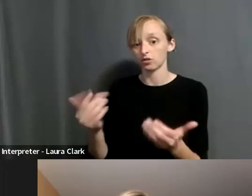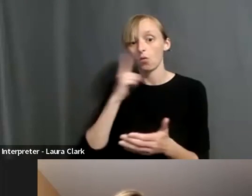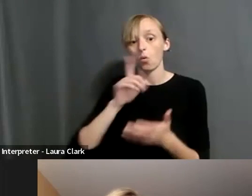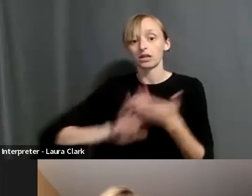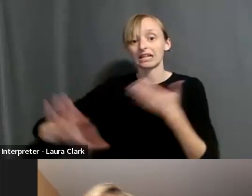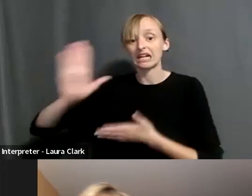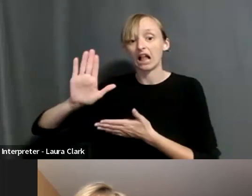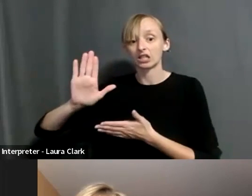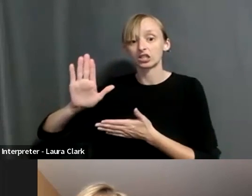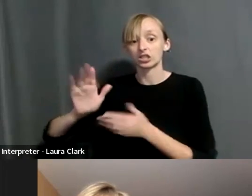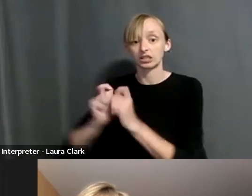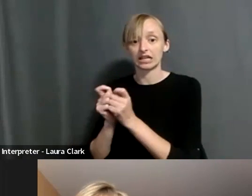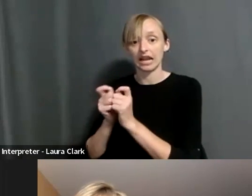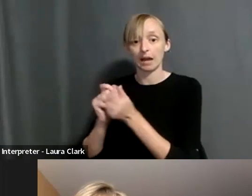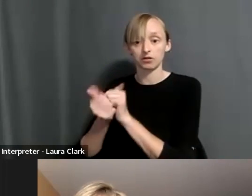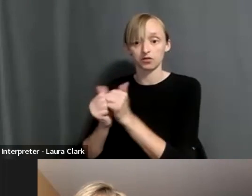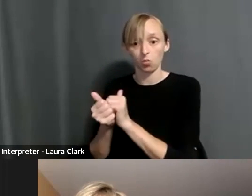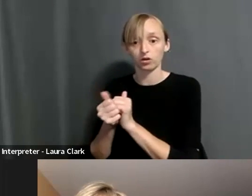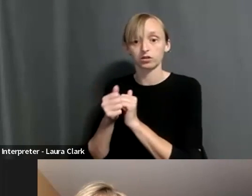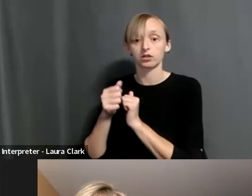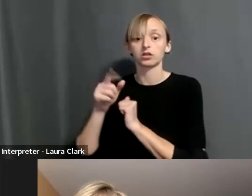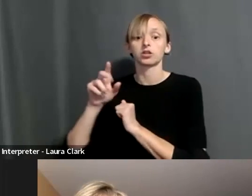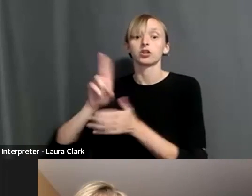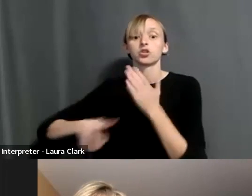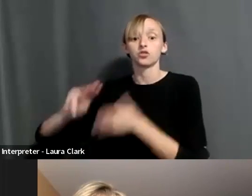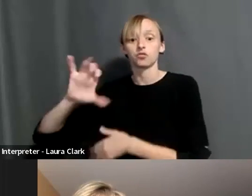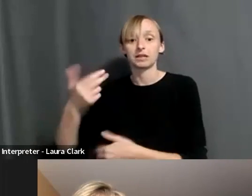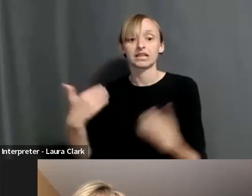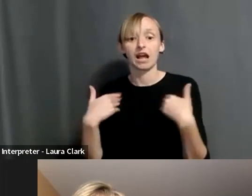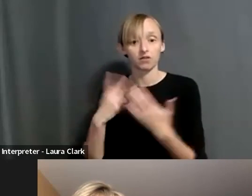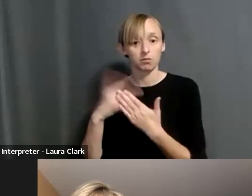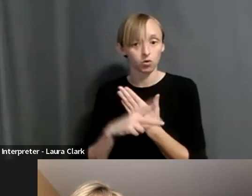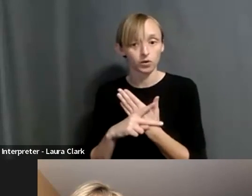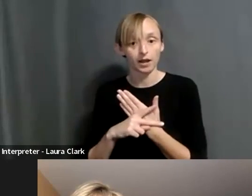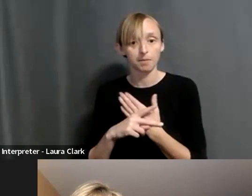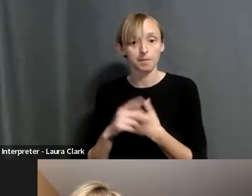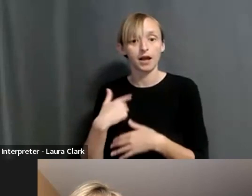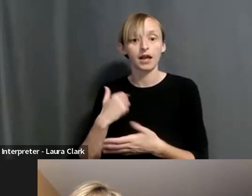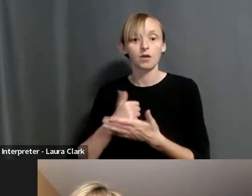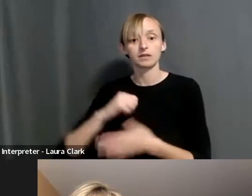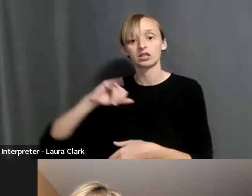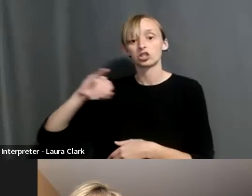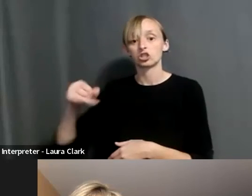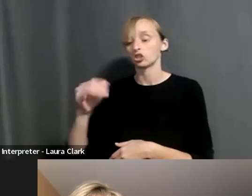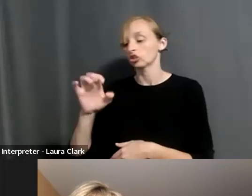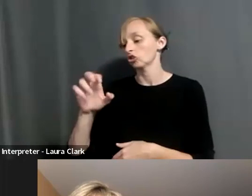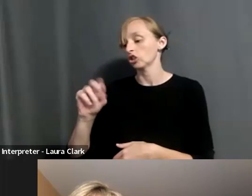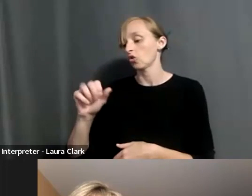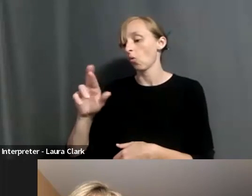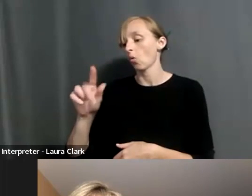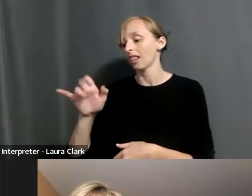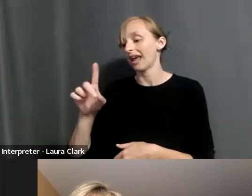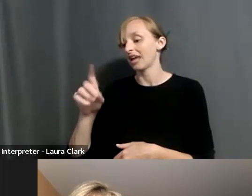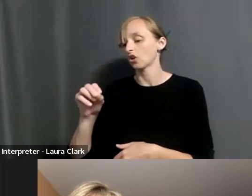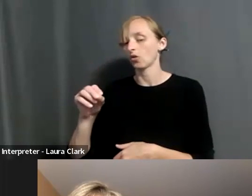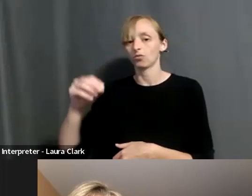sports, I know UMich has a program. I helped Gene Orlando, who's the men's head tennis coach, start